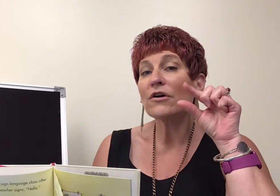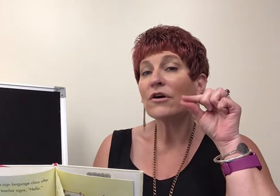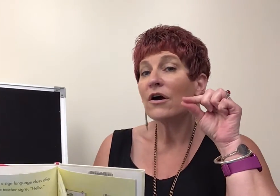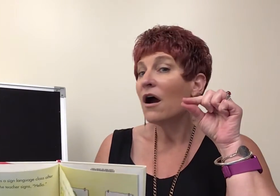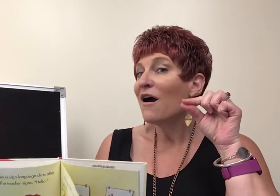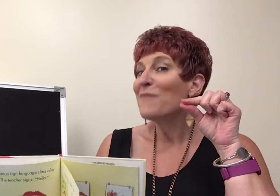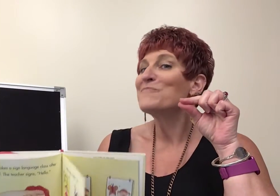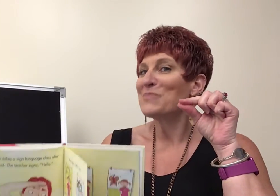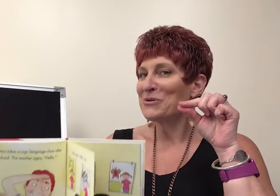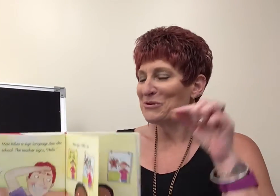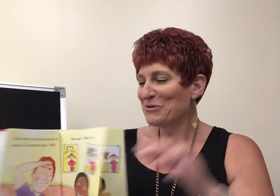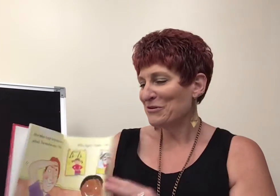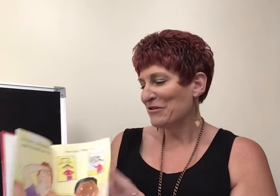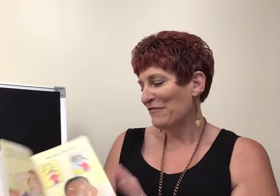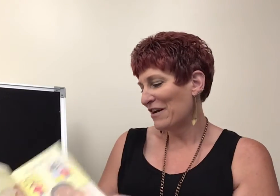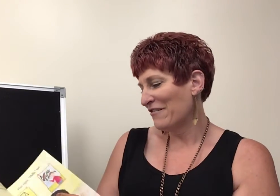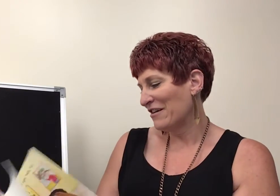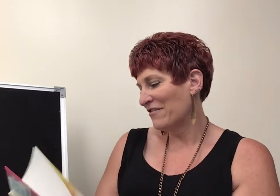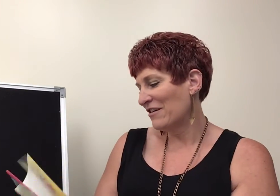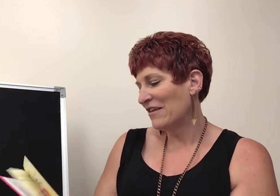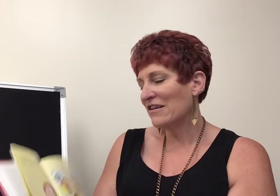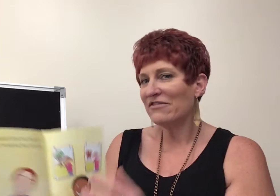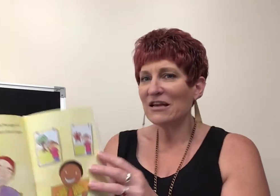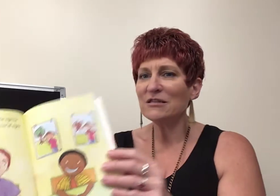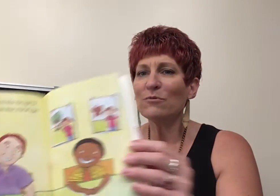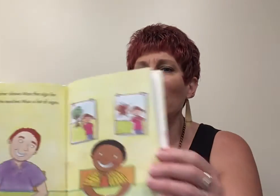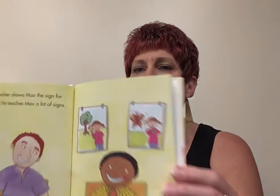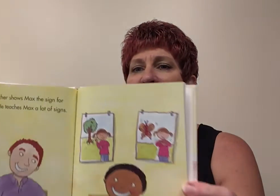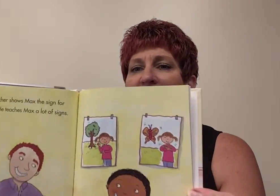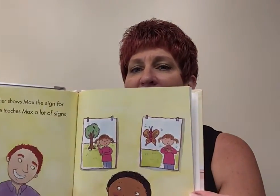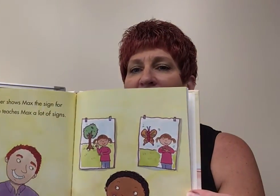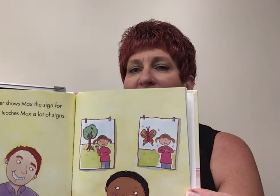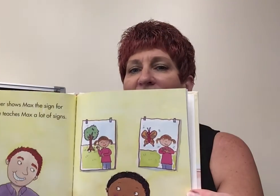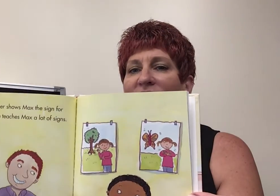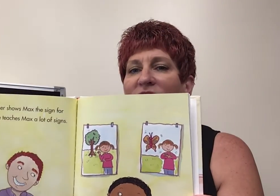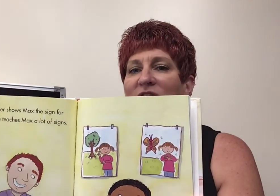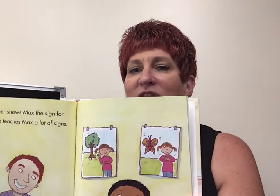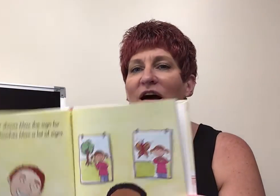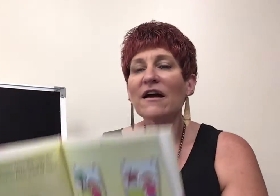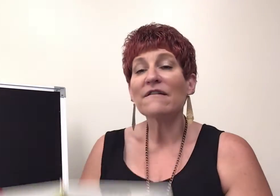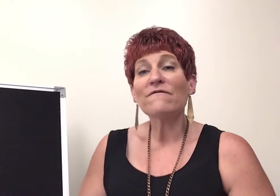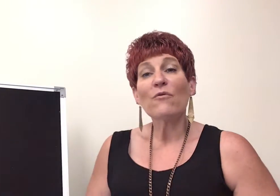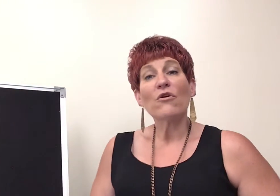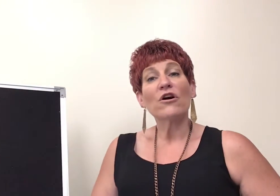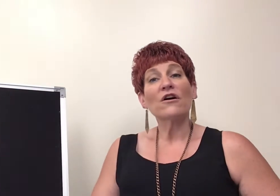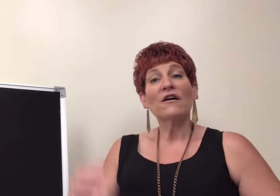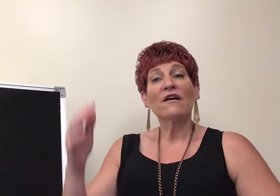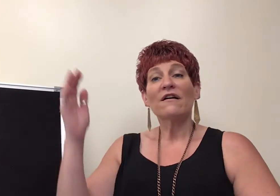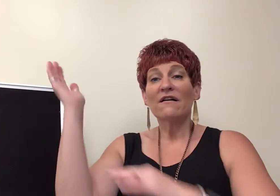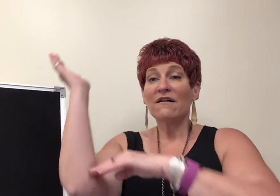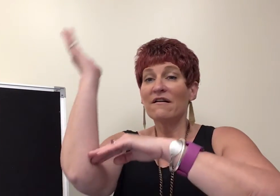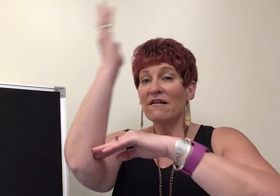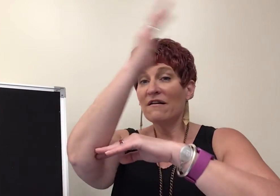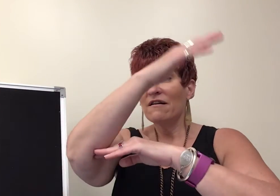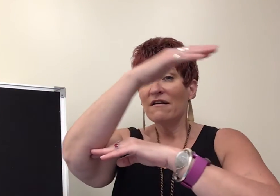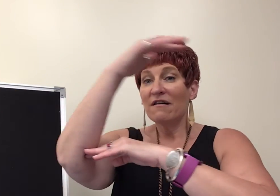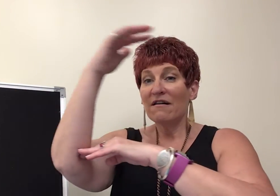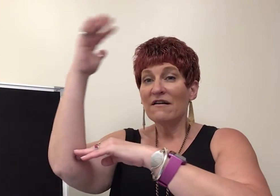for bird. Very good. And in this one, there's the sign for